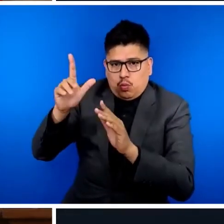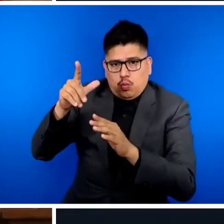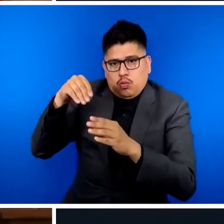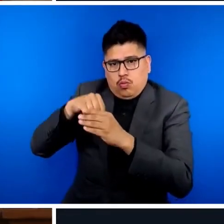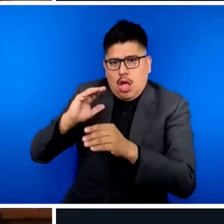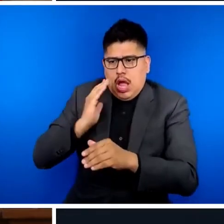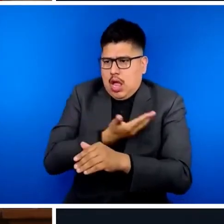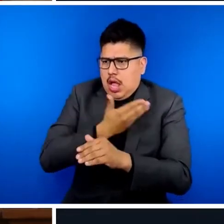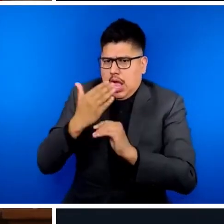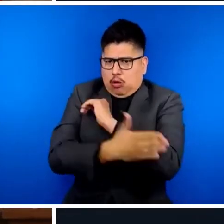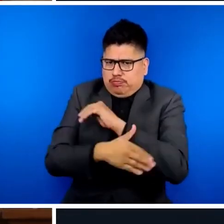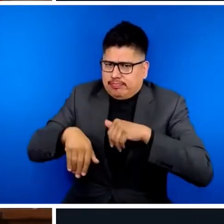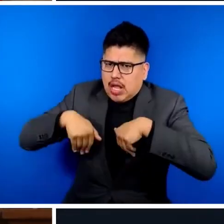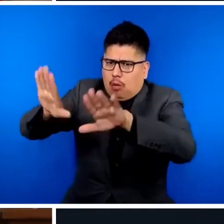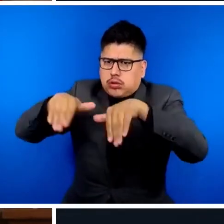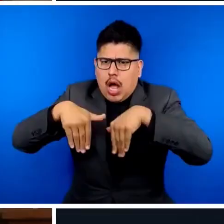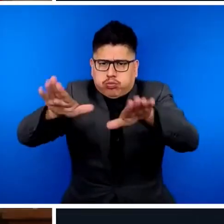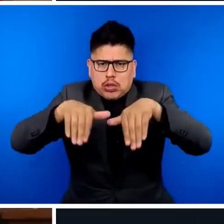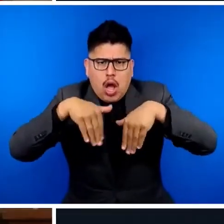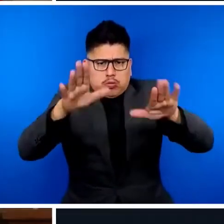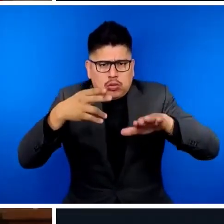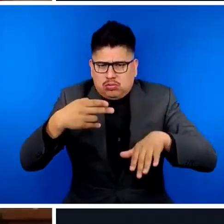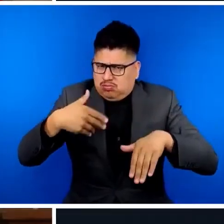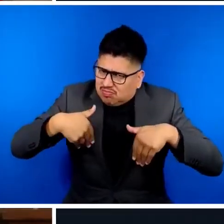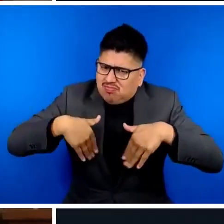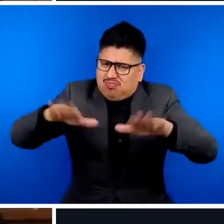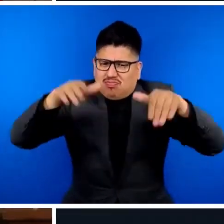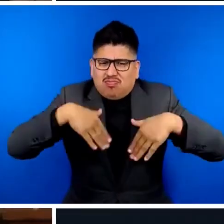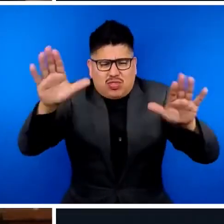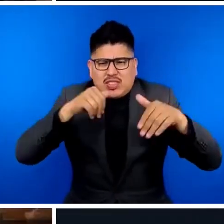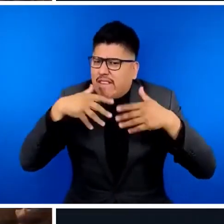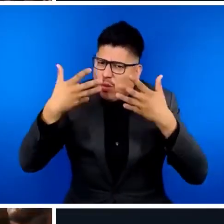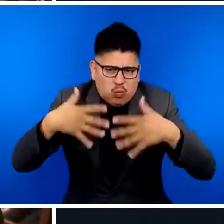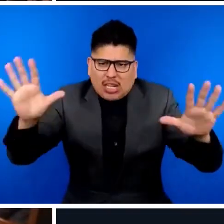them the hell out of here fast. We don't want them.